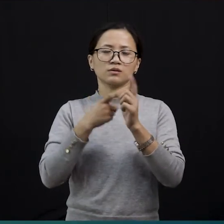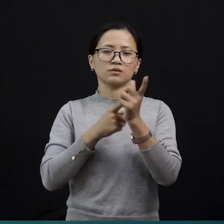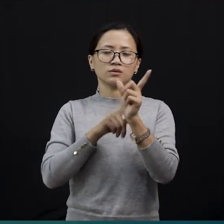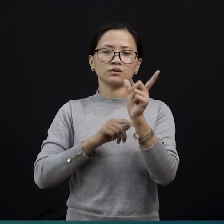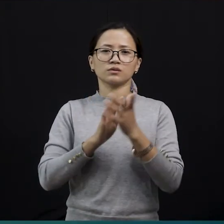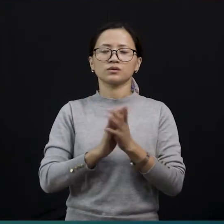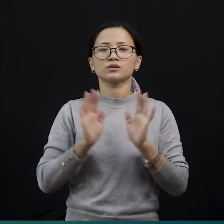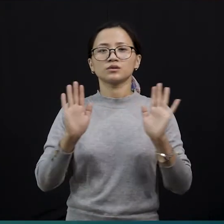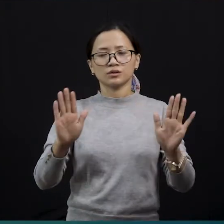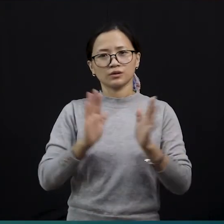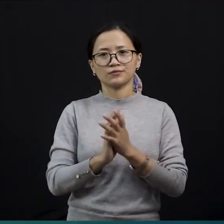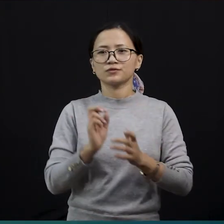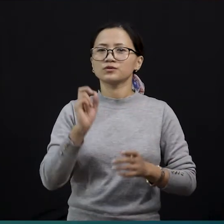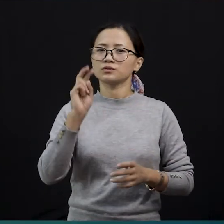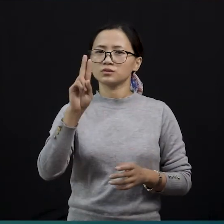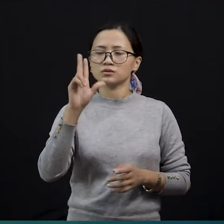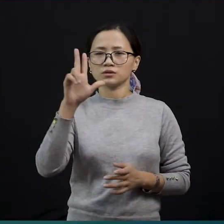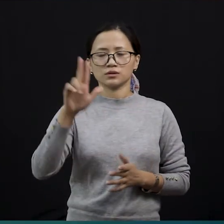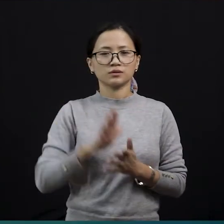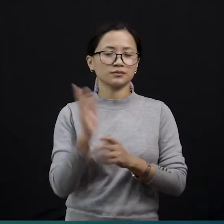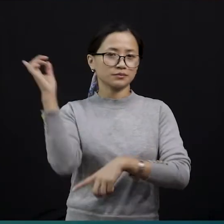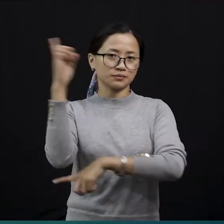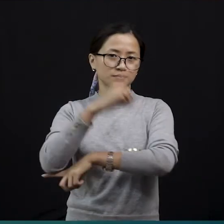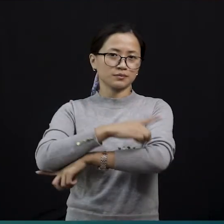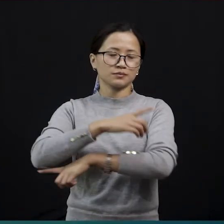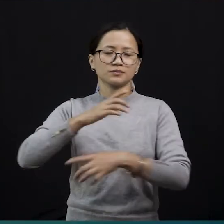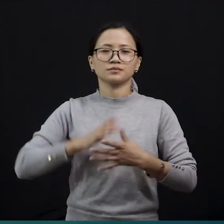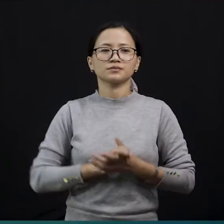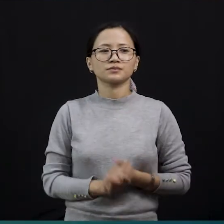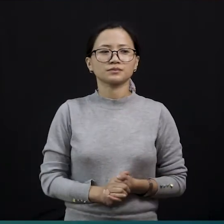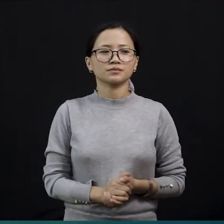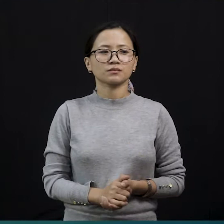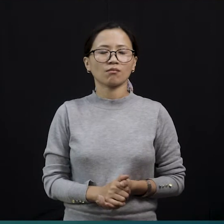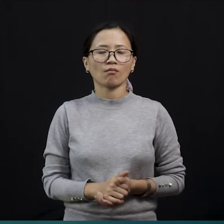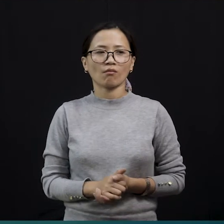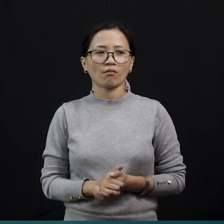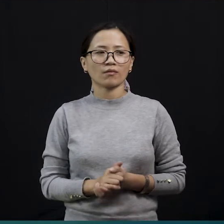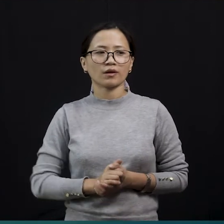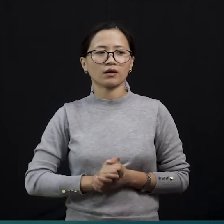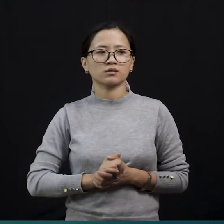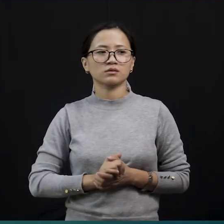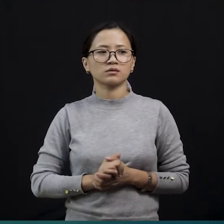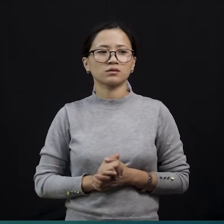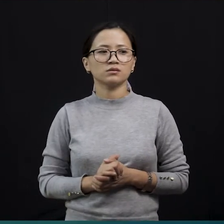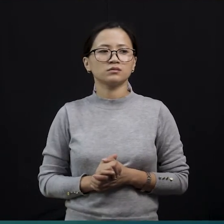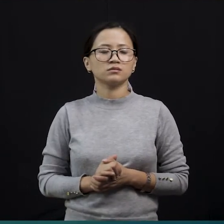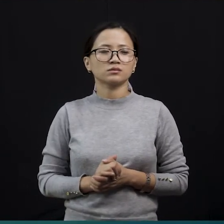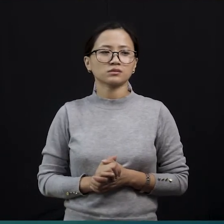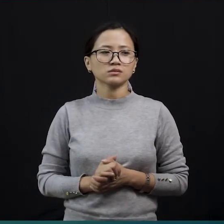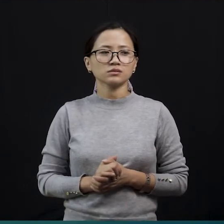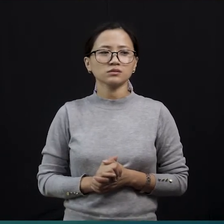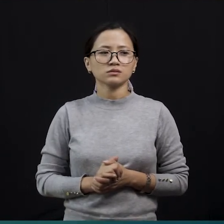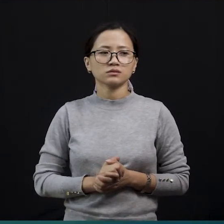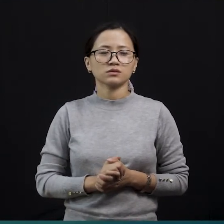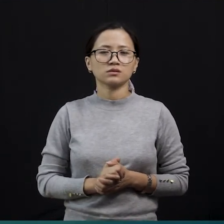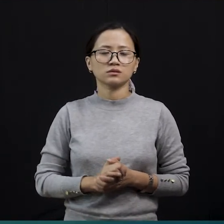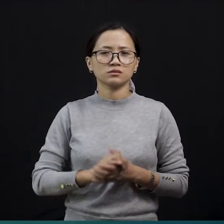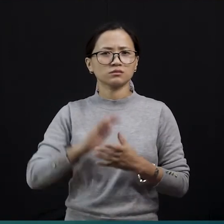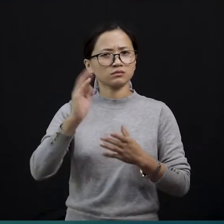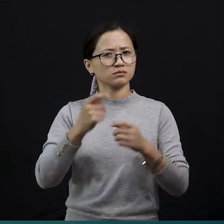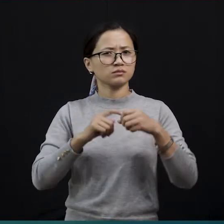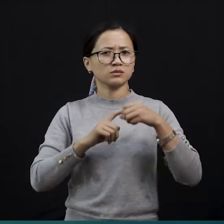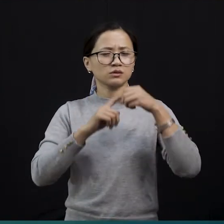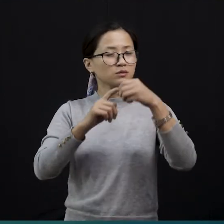have 28 days, right? Okay, now you have some